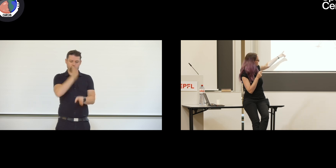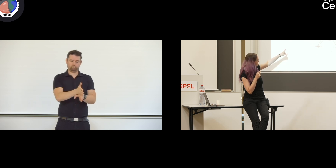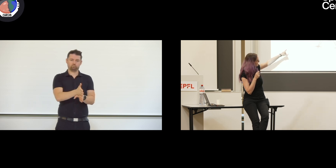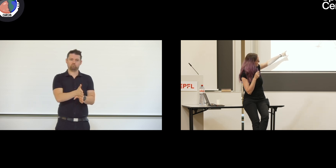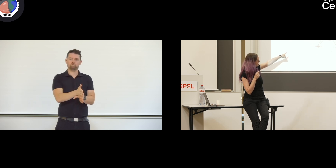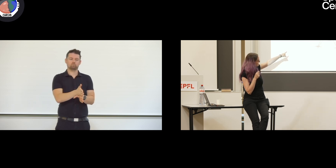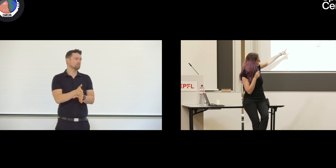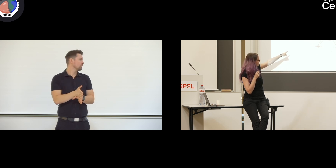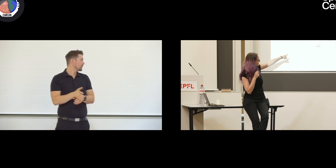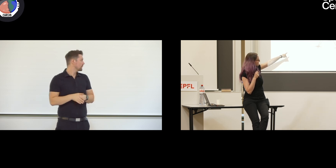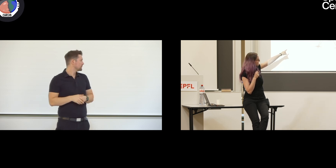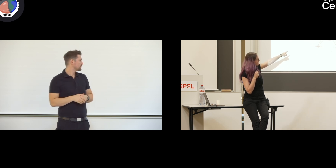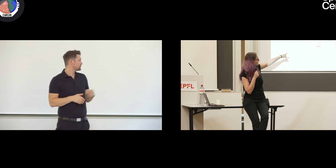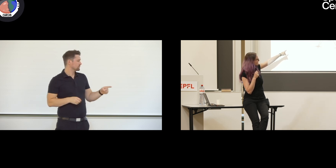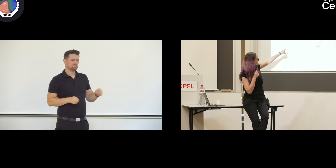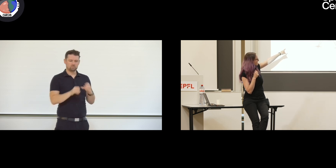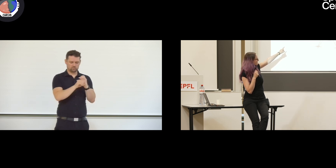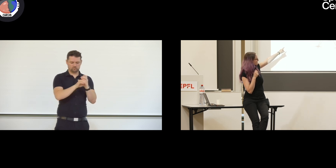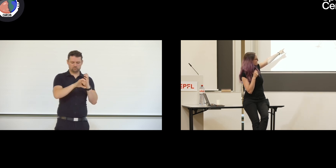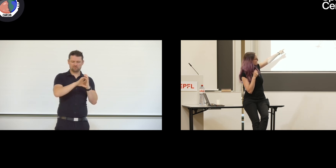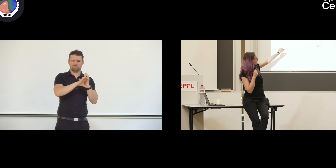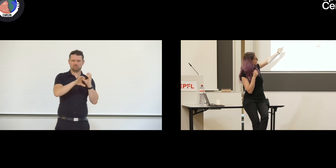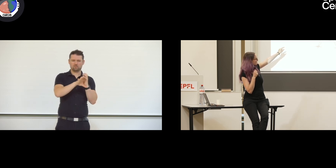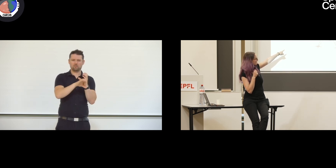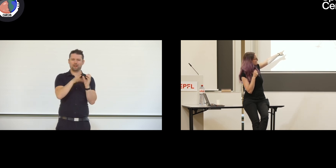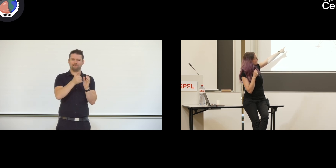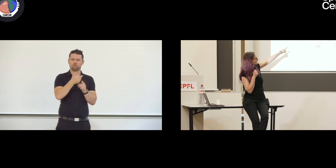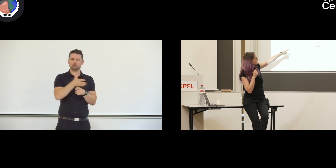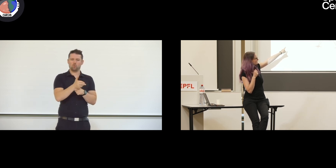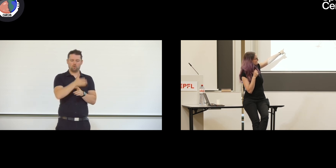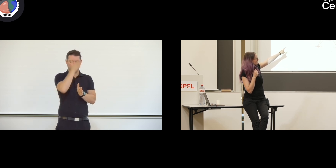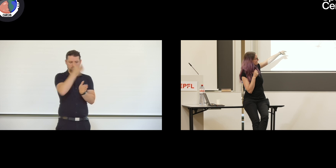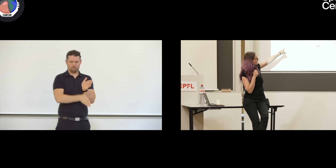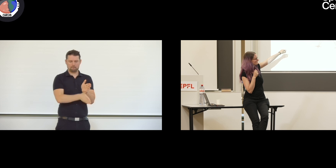these doors essentially between the inflatable